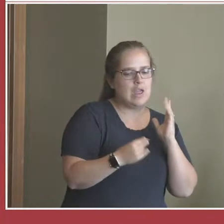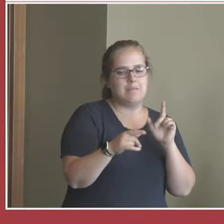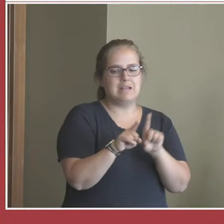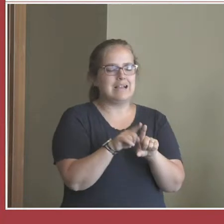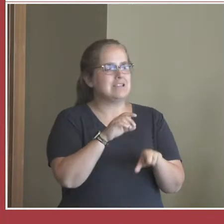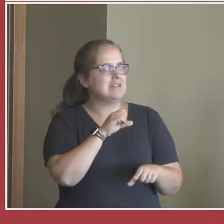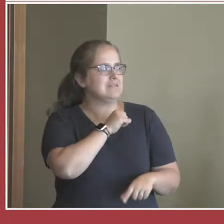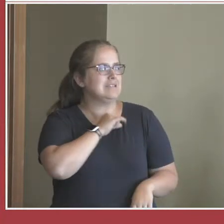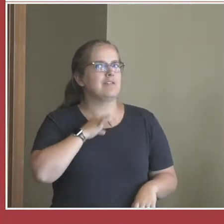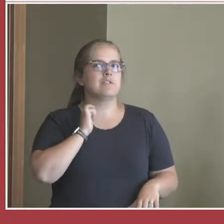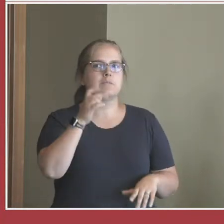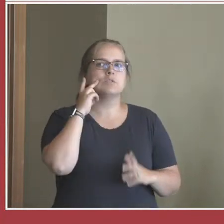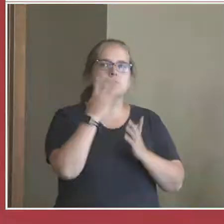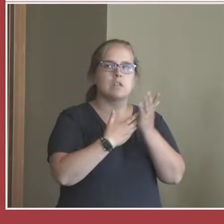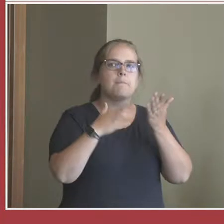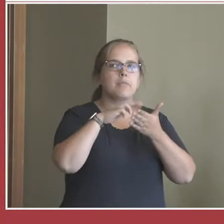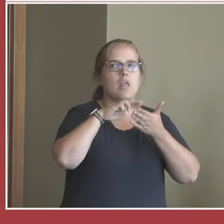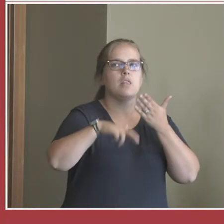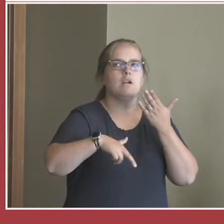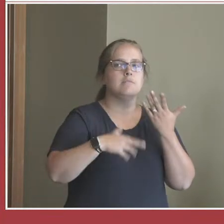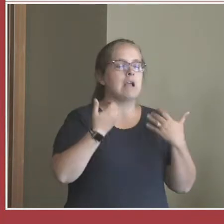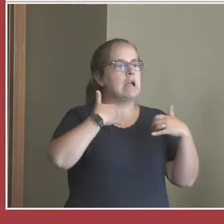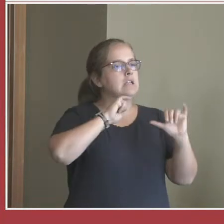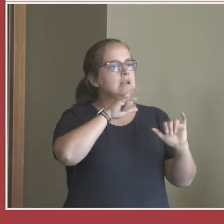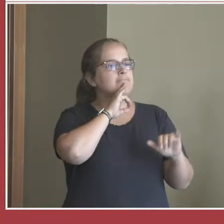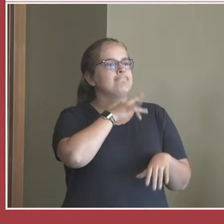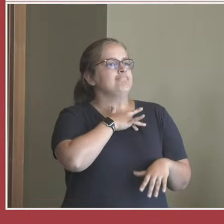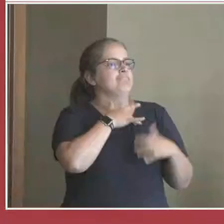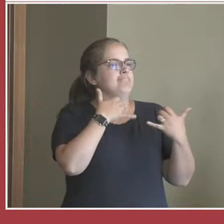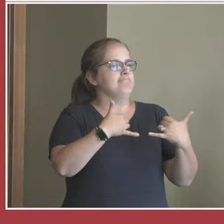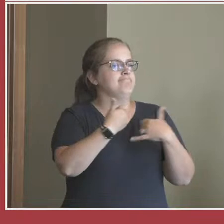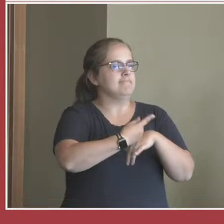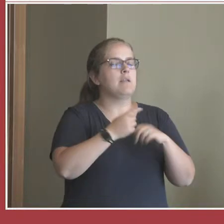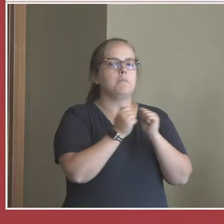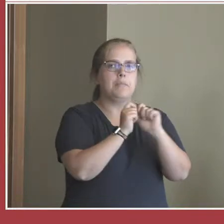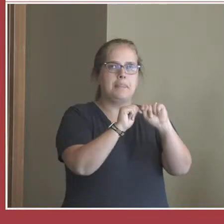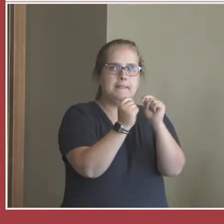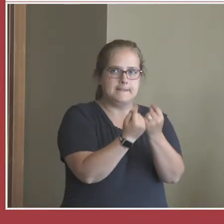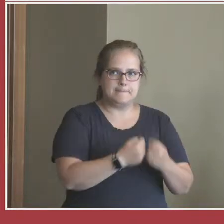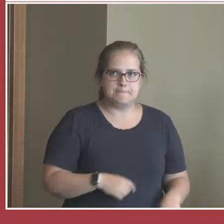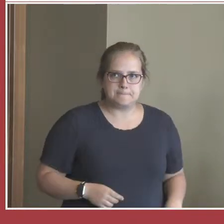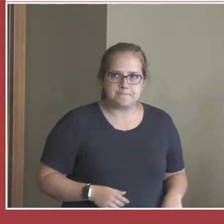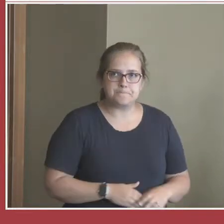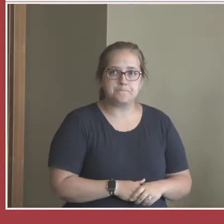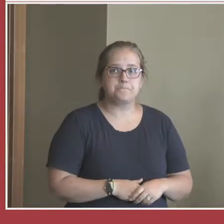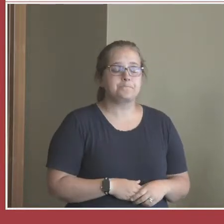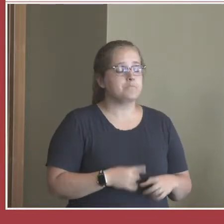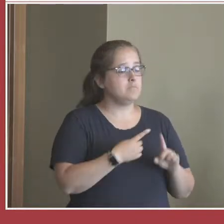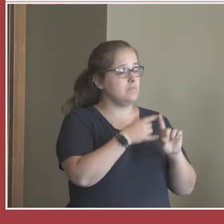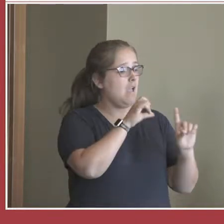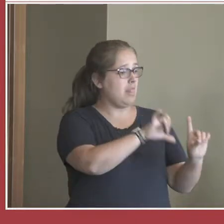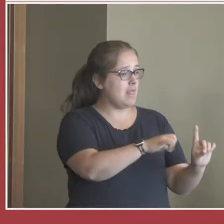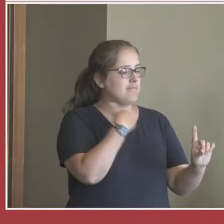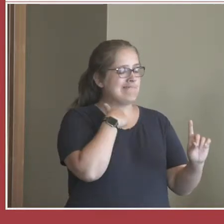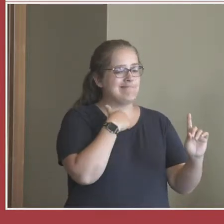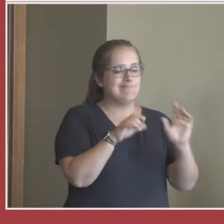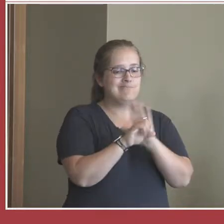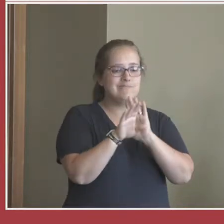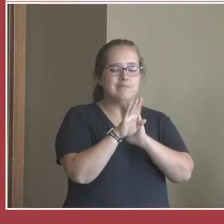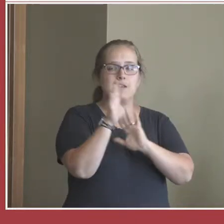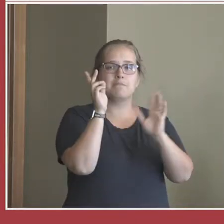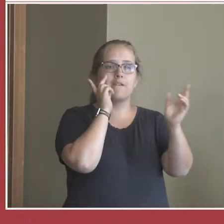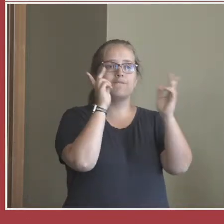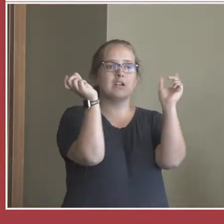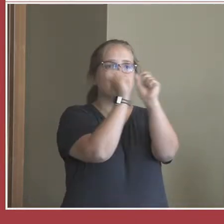staff. And you can see some of the results that still resonate today with the team. From that, we created a vision statement